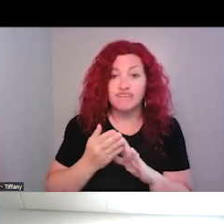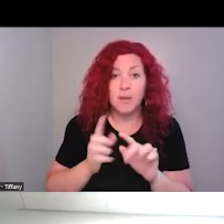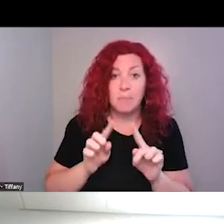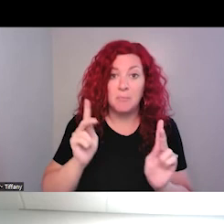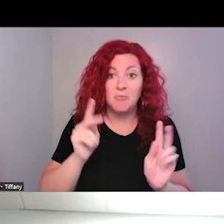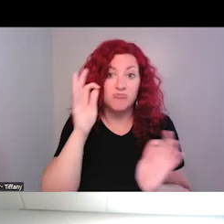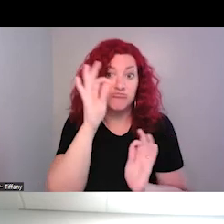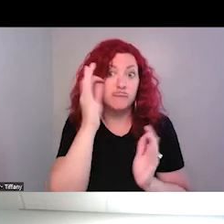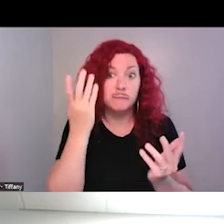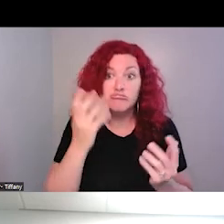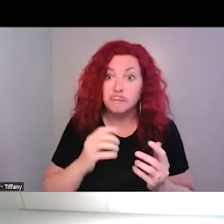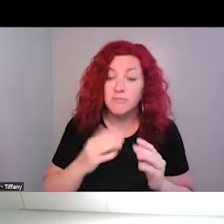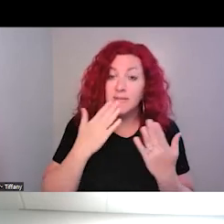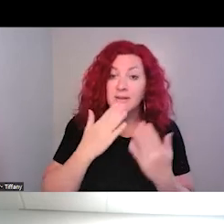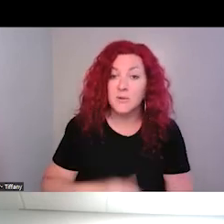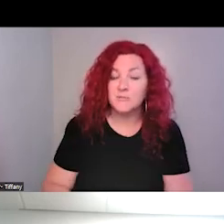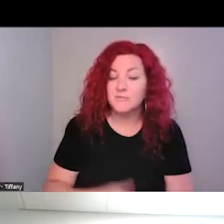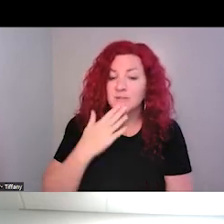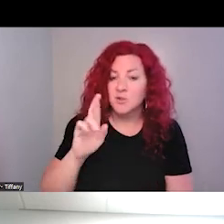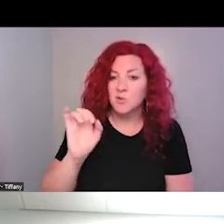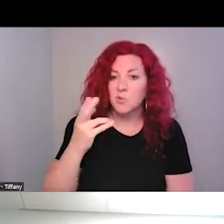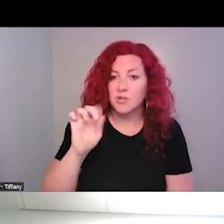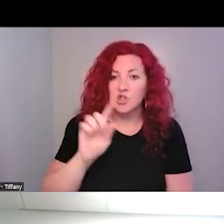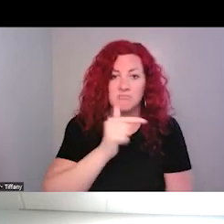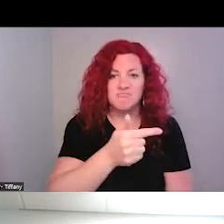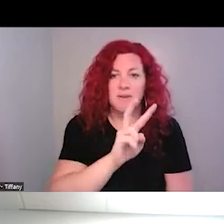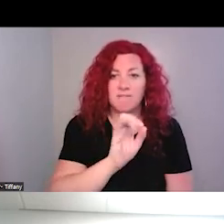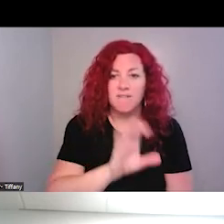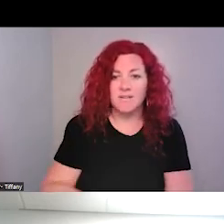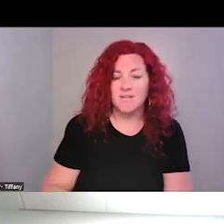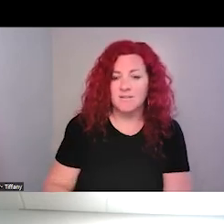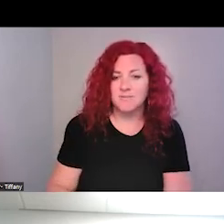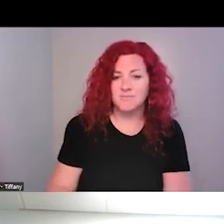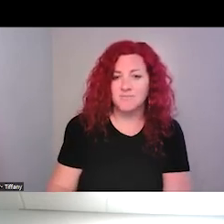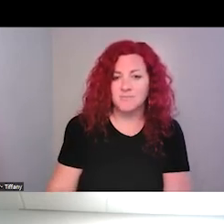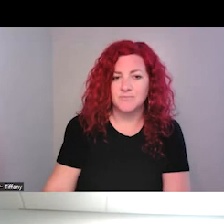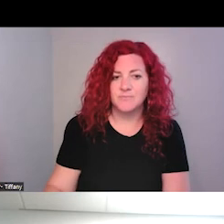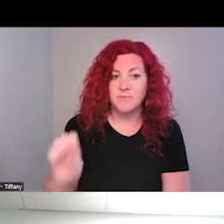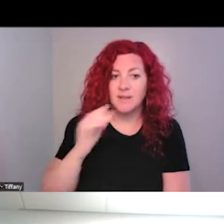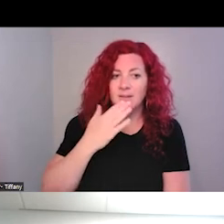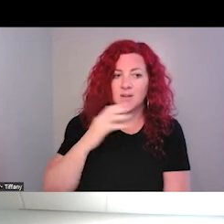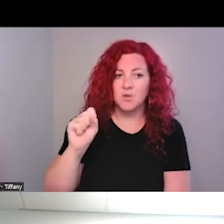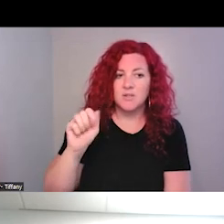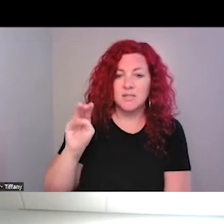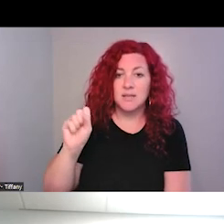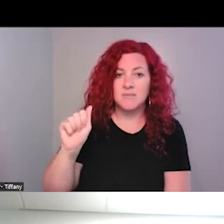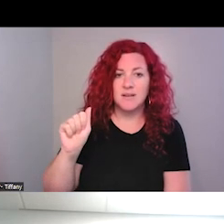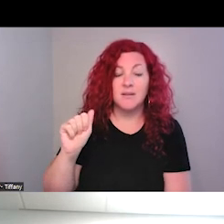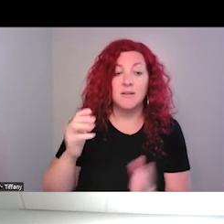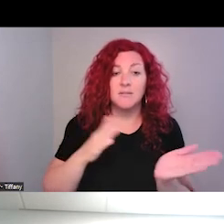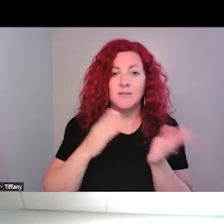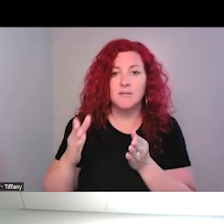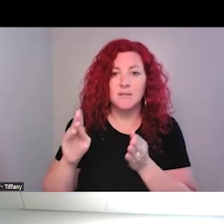very much. Thanks, Richard. Back to you, Vic. Thank you to our friends at SAMHSA. And at this time, we will turn it over to